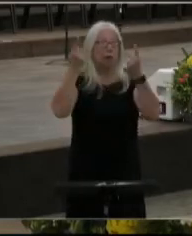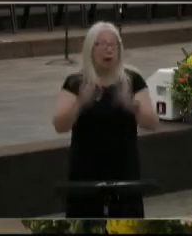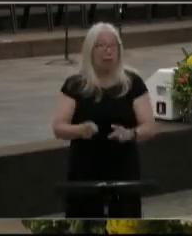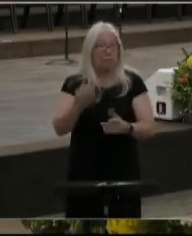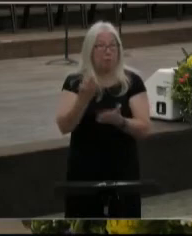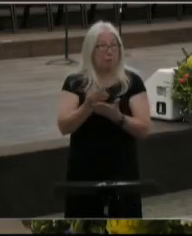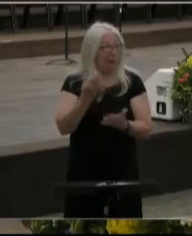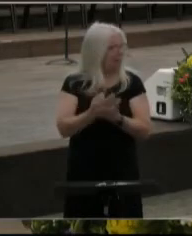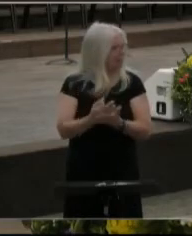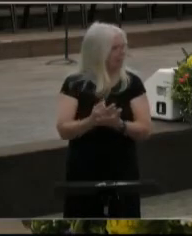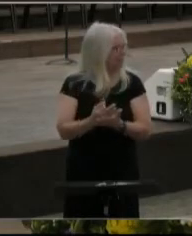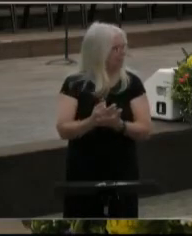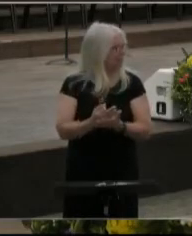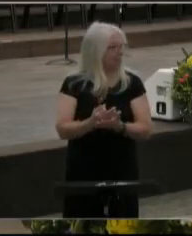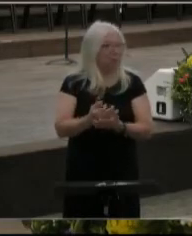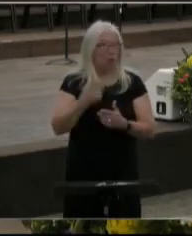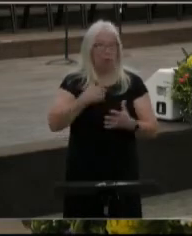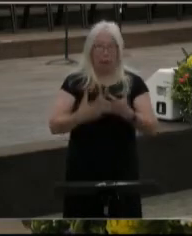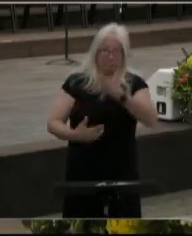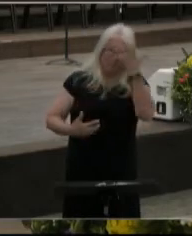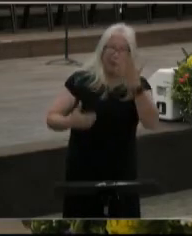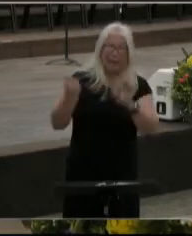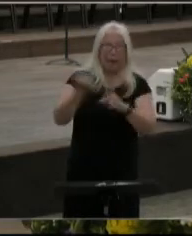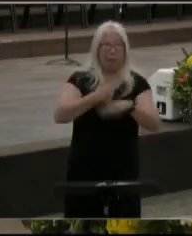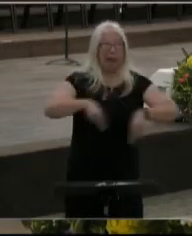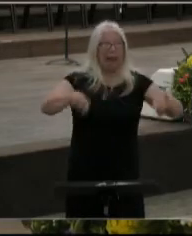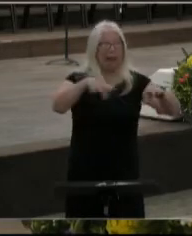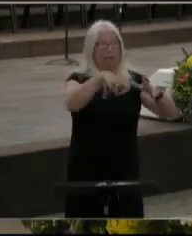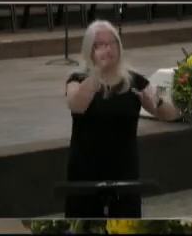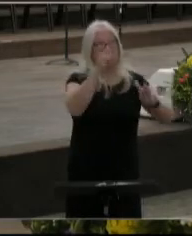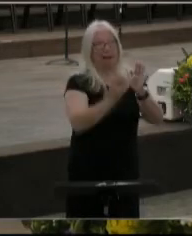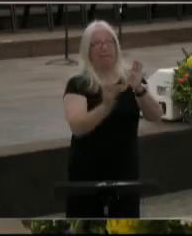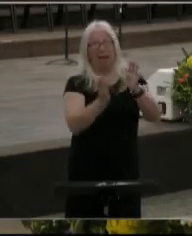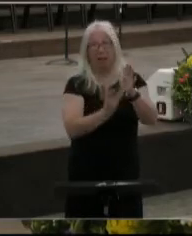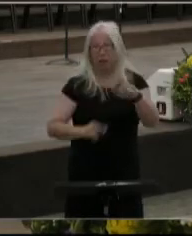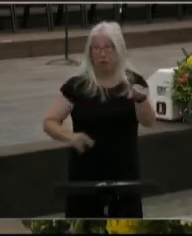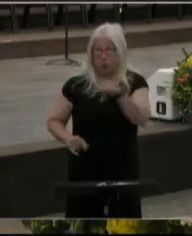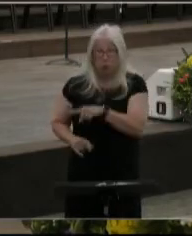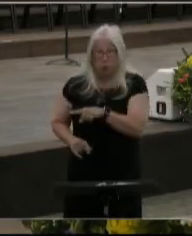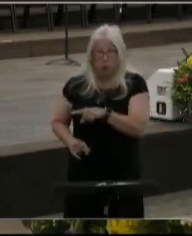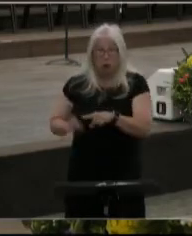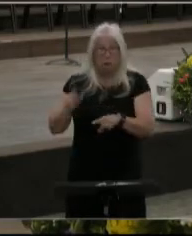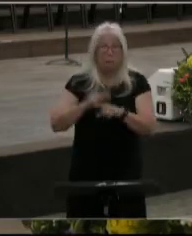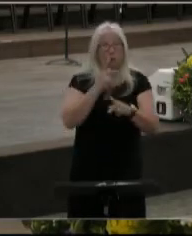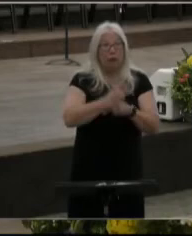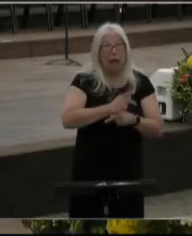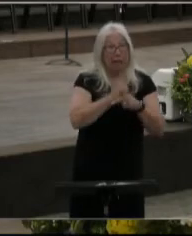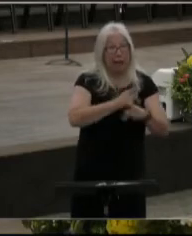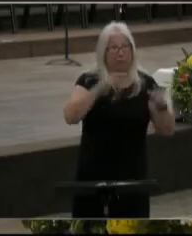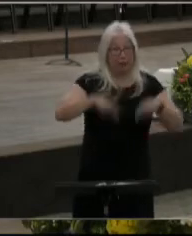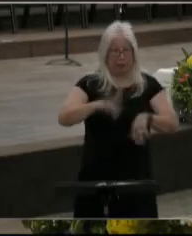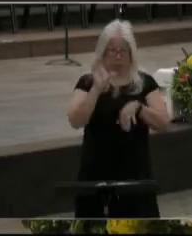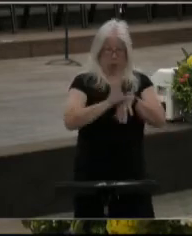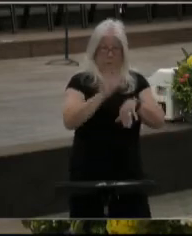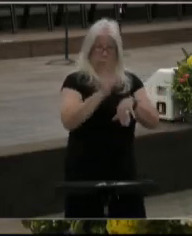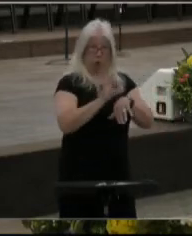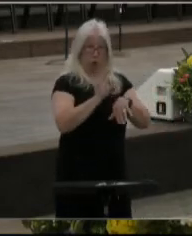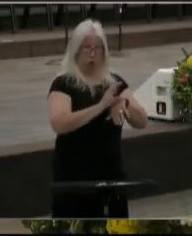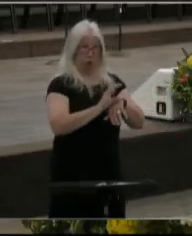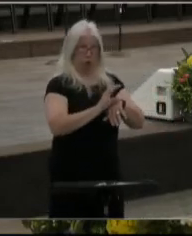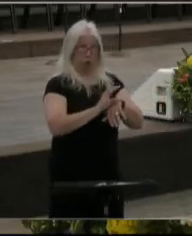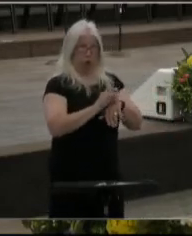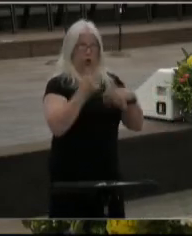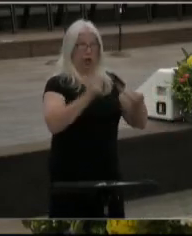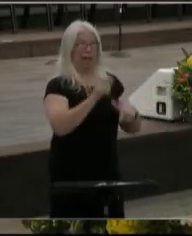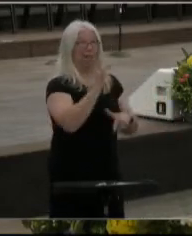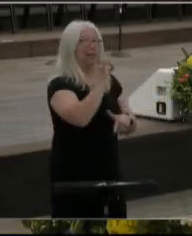with finances, don't you? And we get mad at everybody else for taking advantage of you. But if you're not careful when it comes to the house of God, you'll